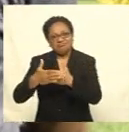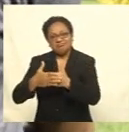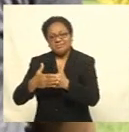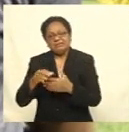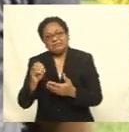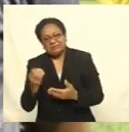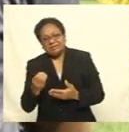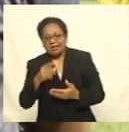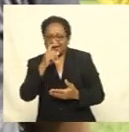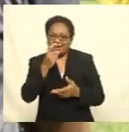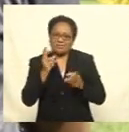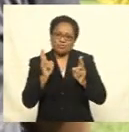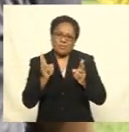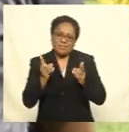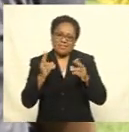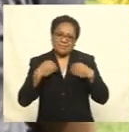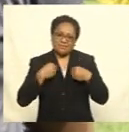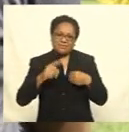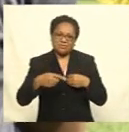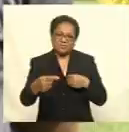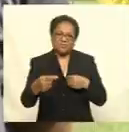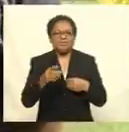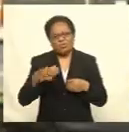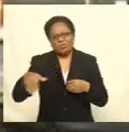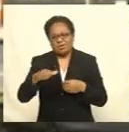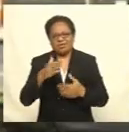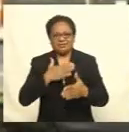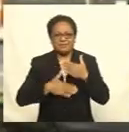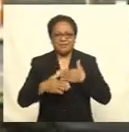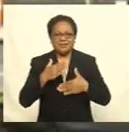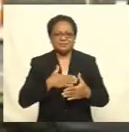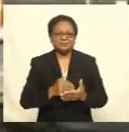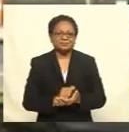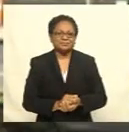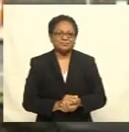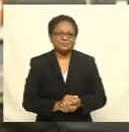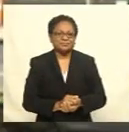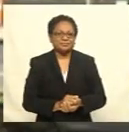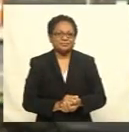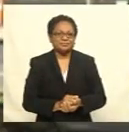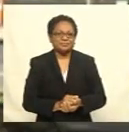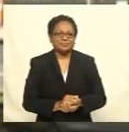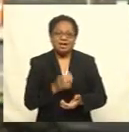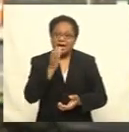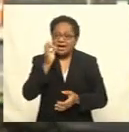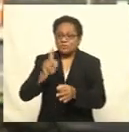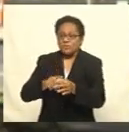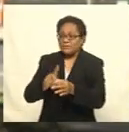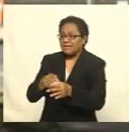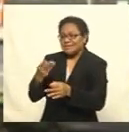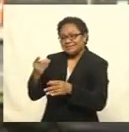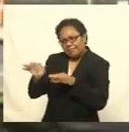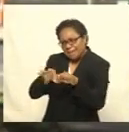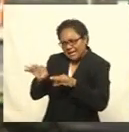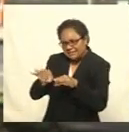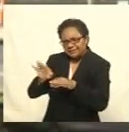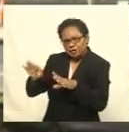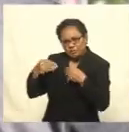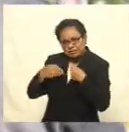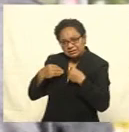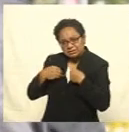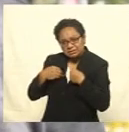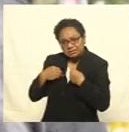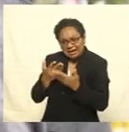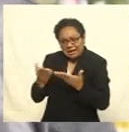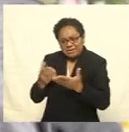normal work. So it's affecting everyday lives of everyone. What are some of the plans that the association has for the business community? For